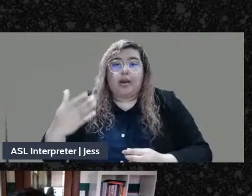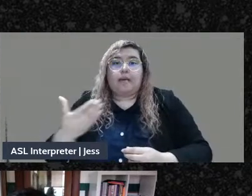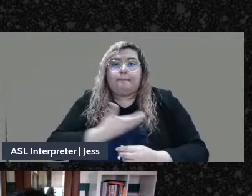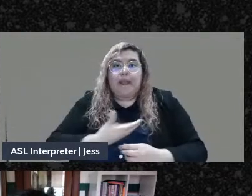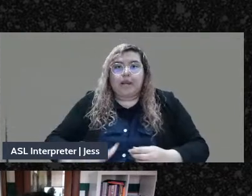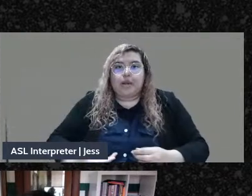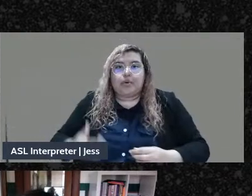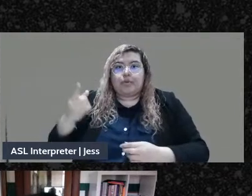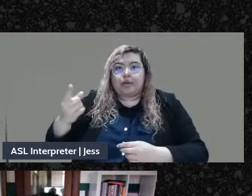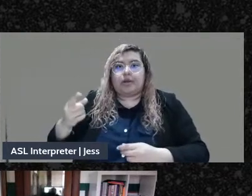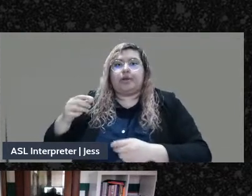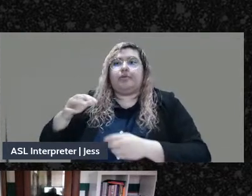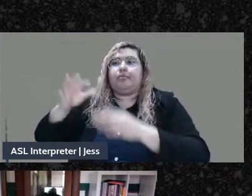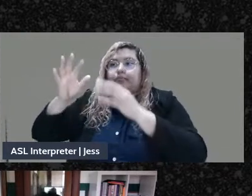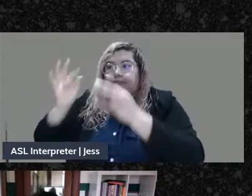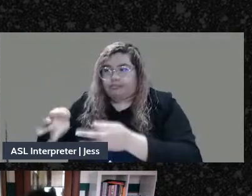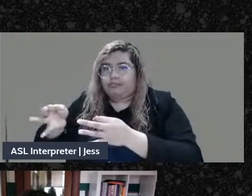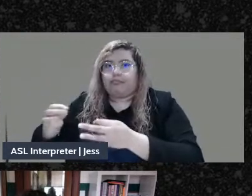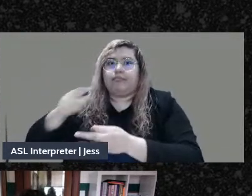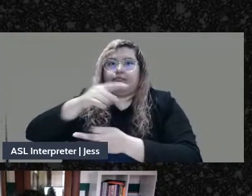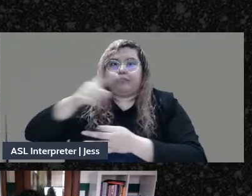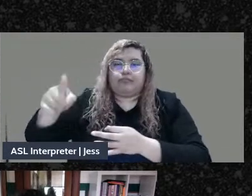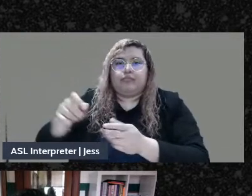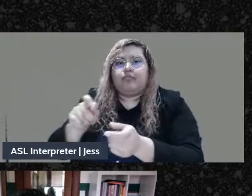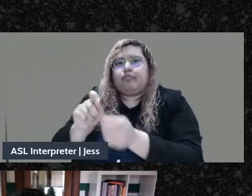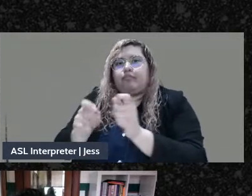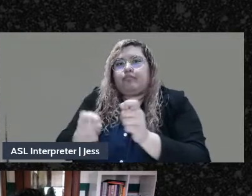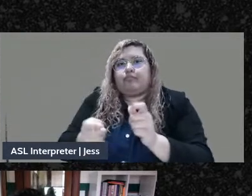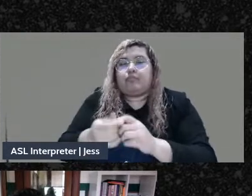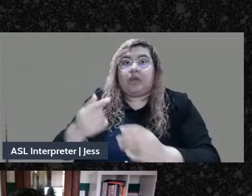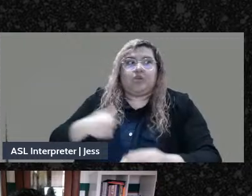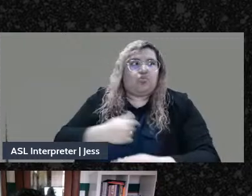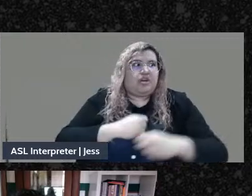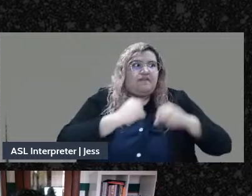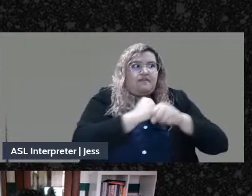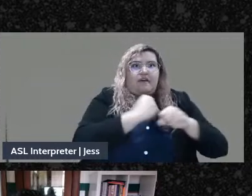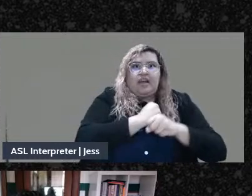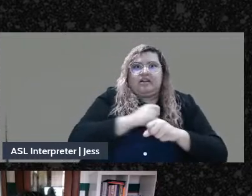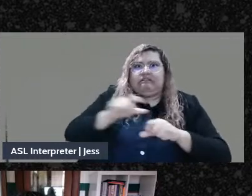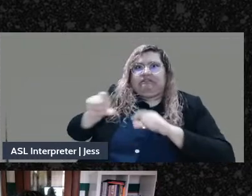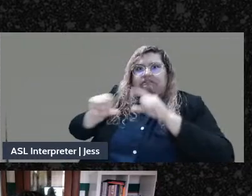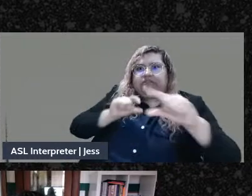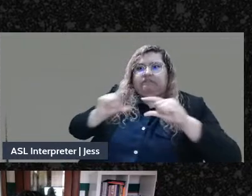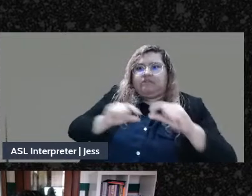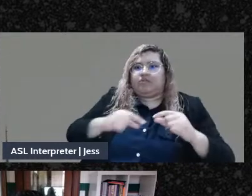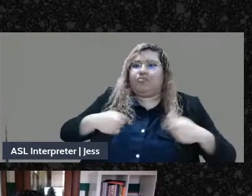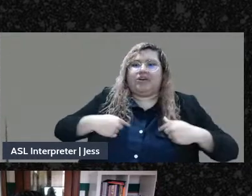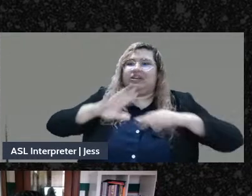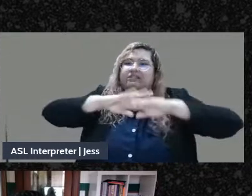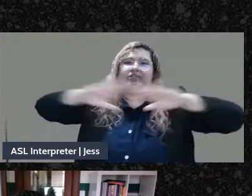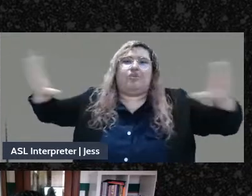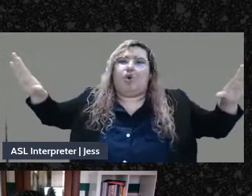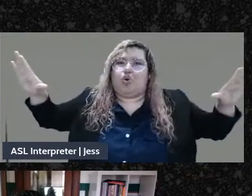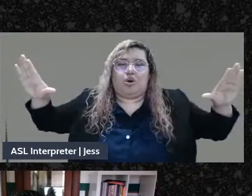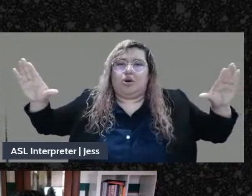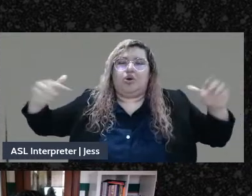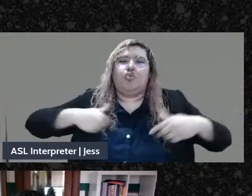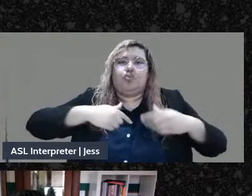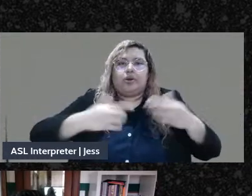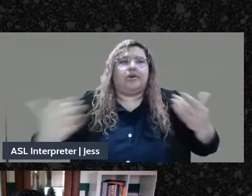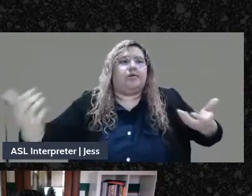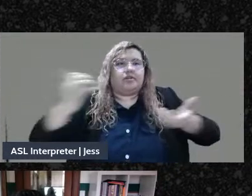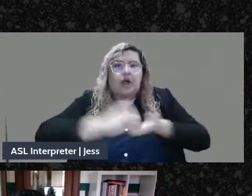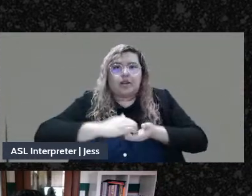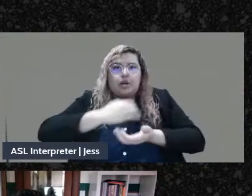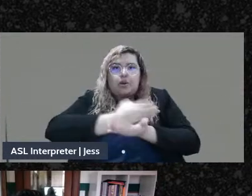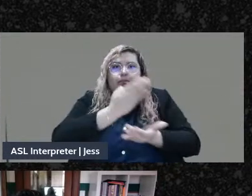basically amend it. And we all just sort of like fight for our little pieces of it separately, right? We said, no more, we're going to come together around solidarity budget and make these